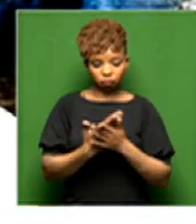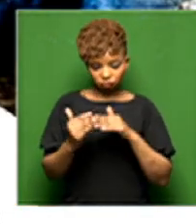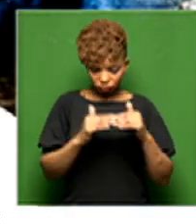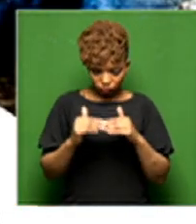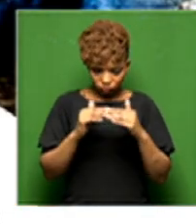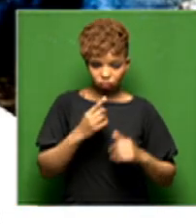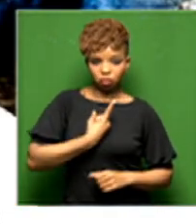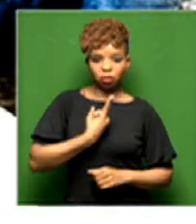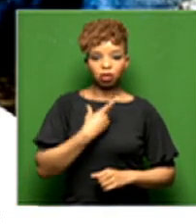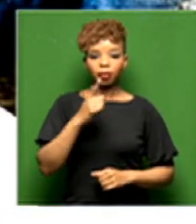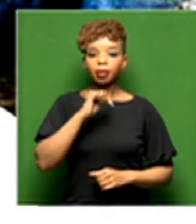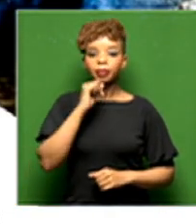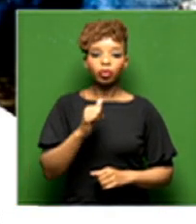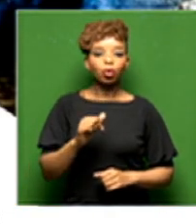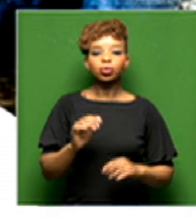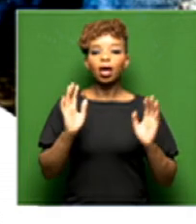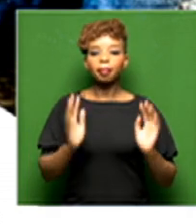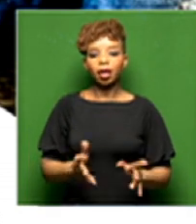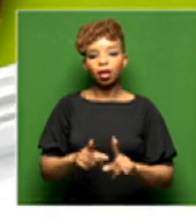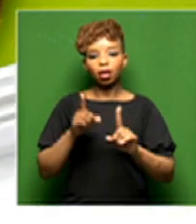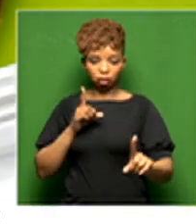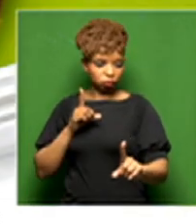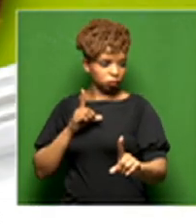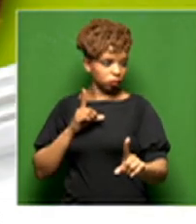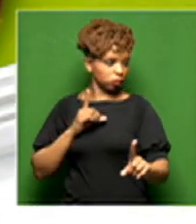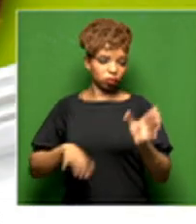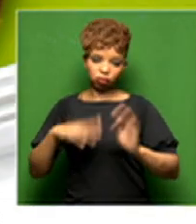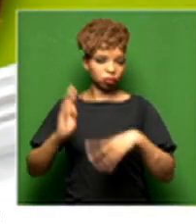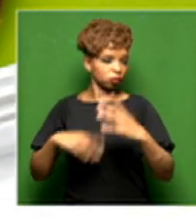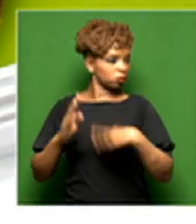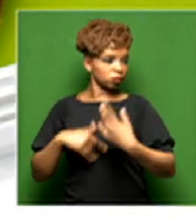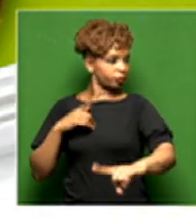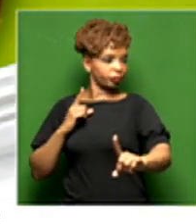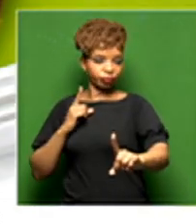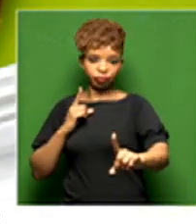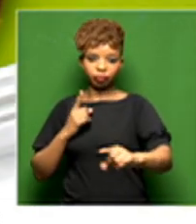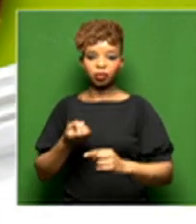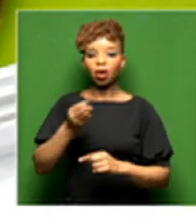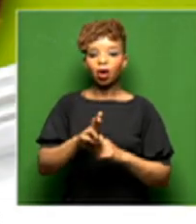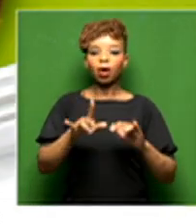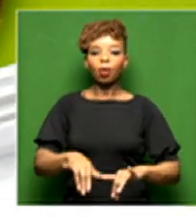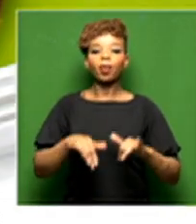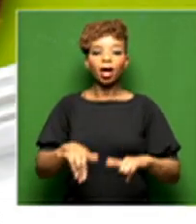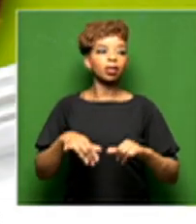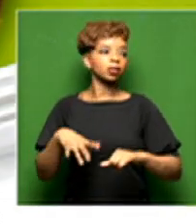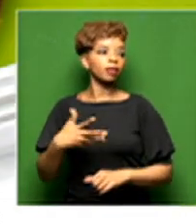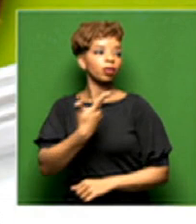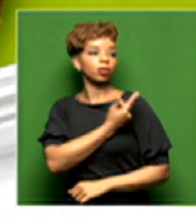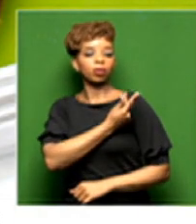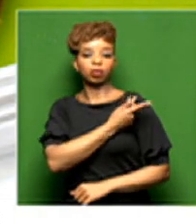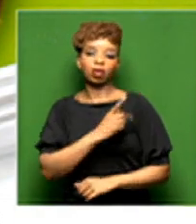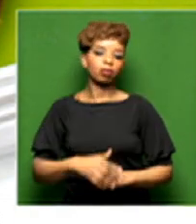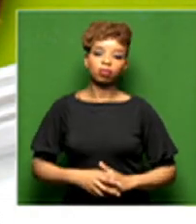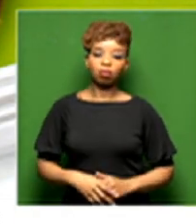them necessarily to social distance themselves for the rest of their lives or waiting for a vaccine. Sure. Those things